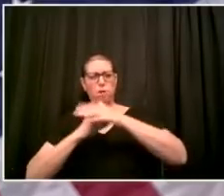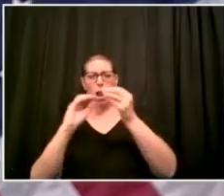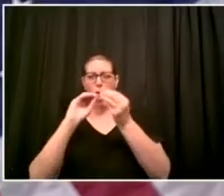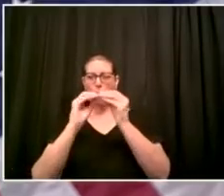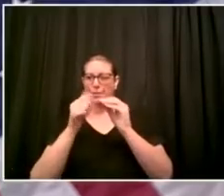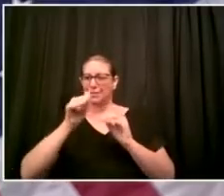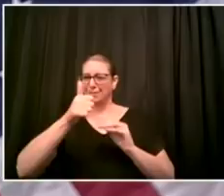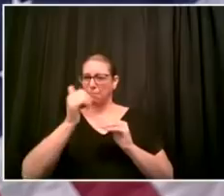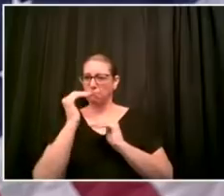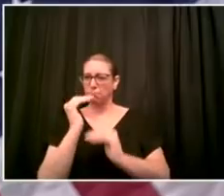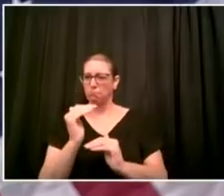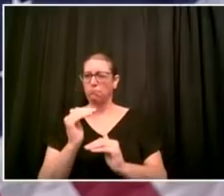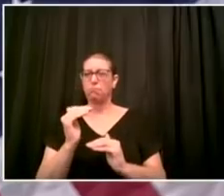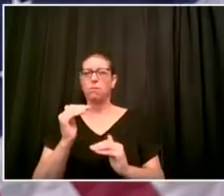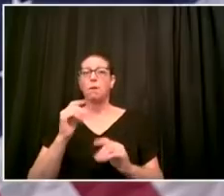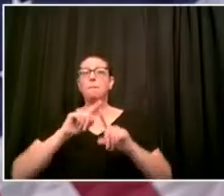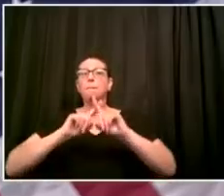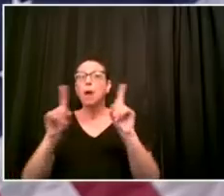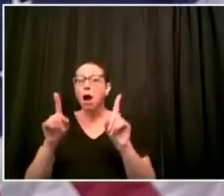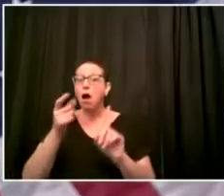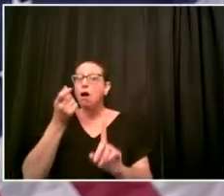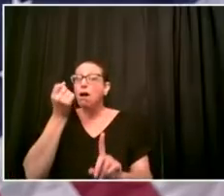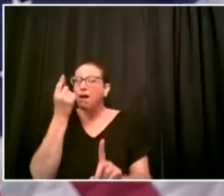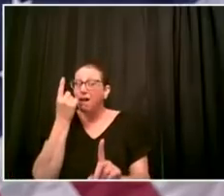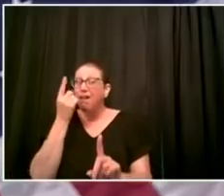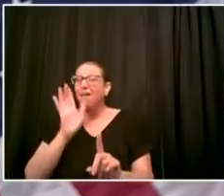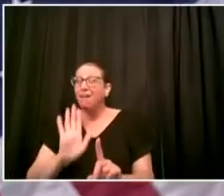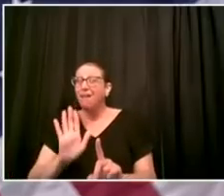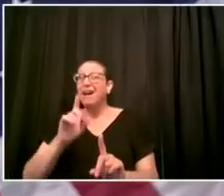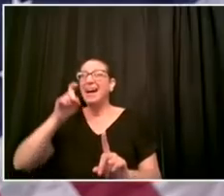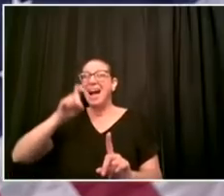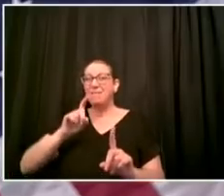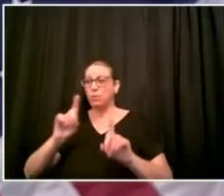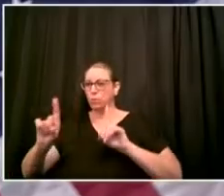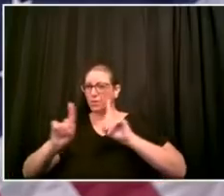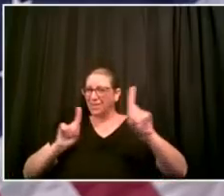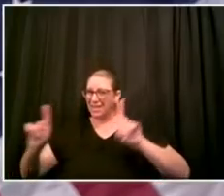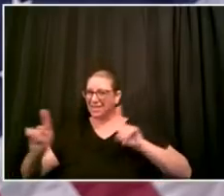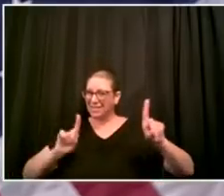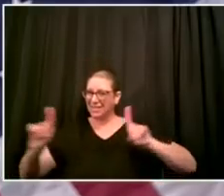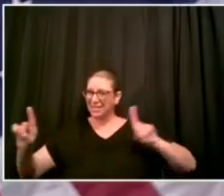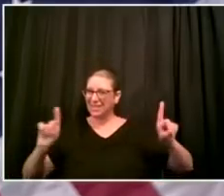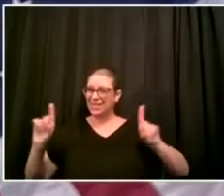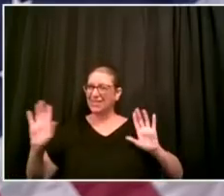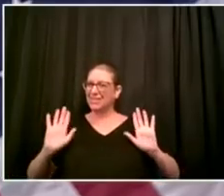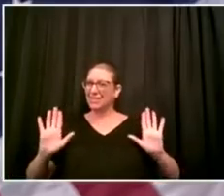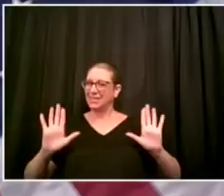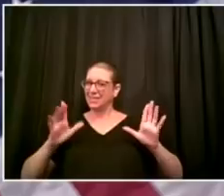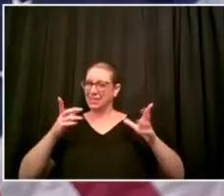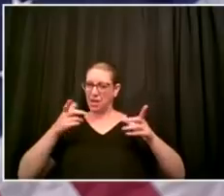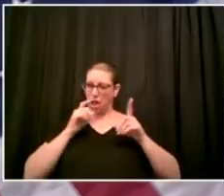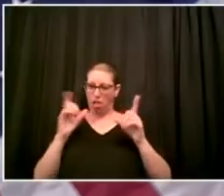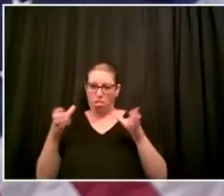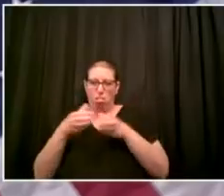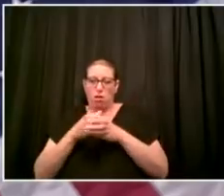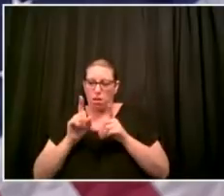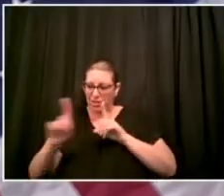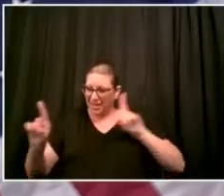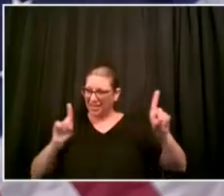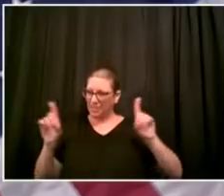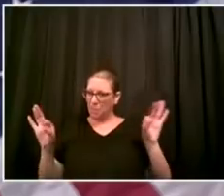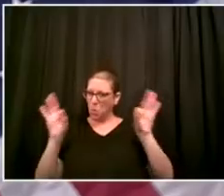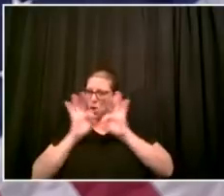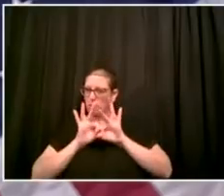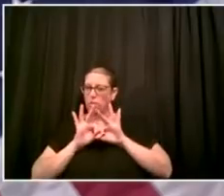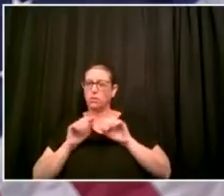distance. And if there's any chance that people may be close for any period of time, the need to wear the face covering. So I think the state has it right there. We will work with